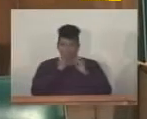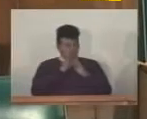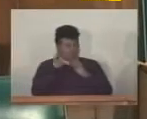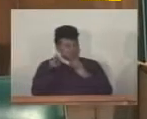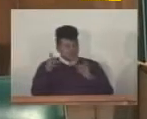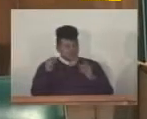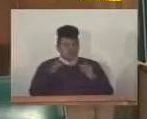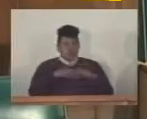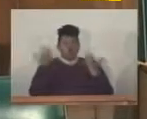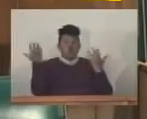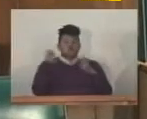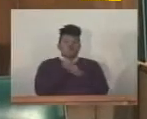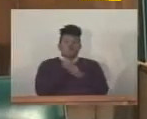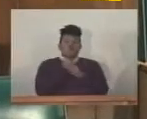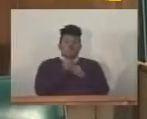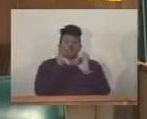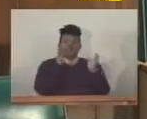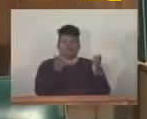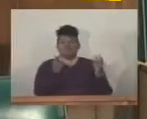much work to be done.